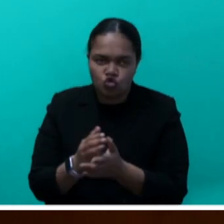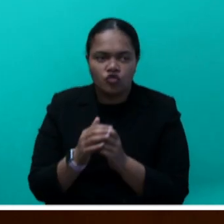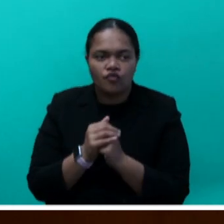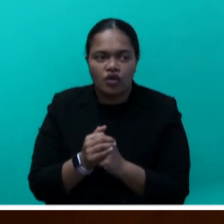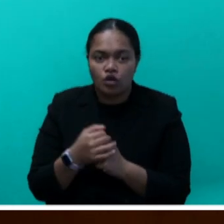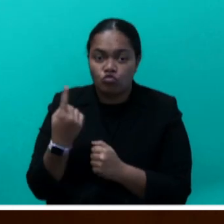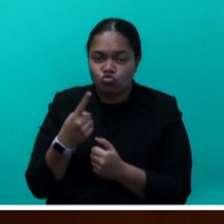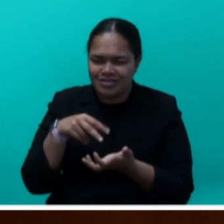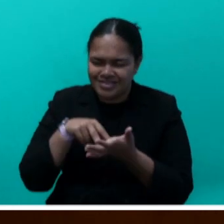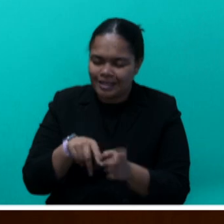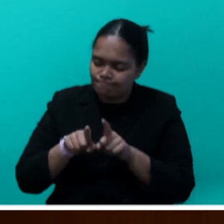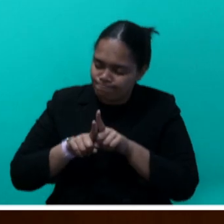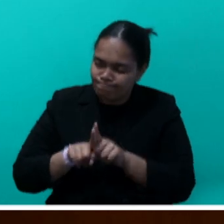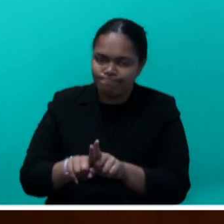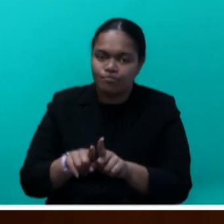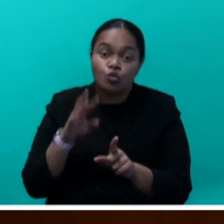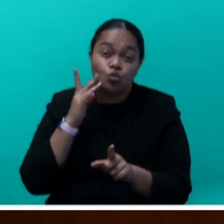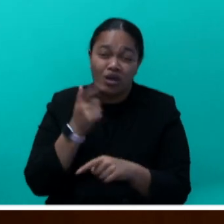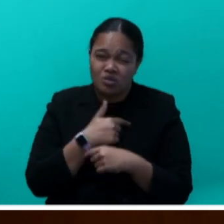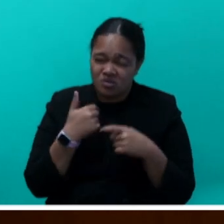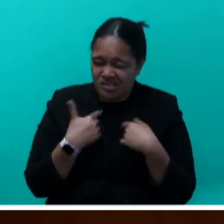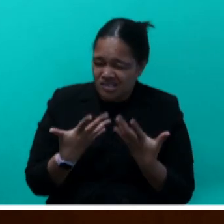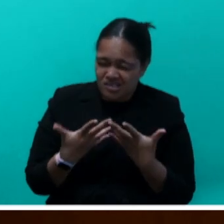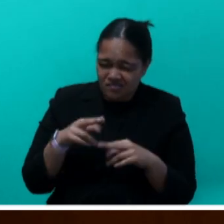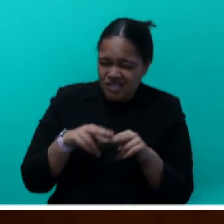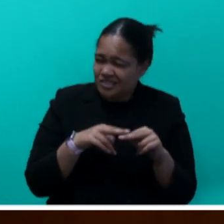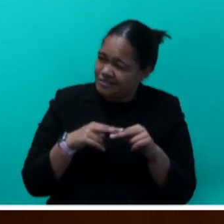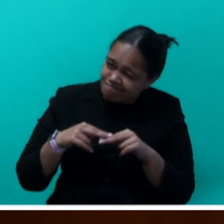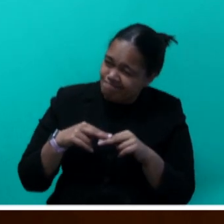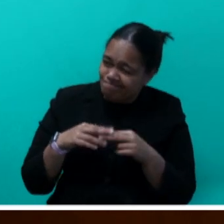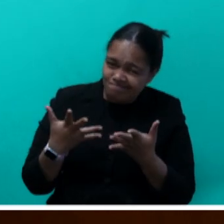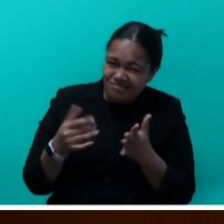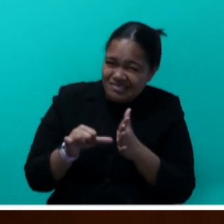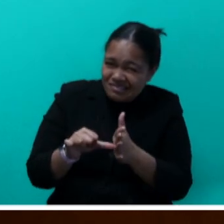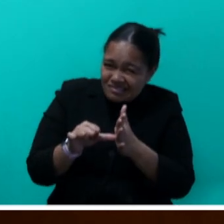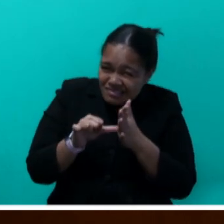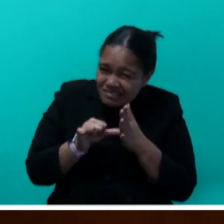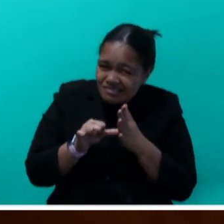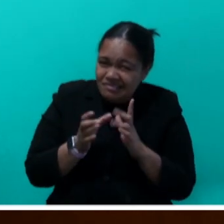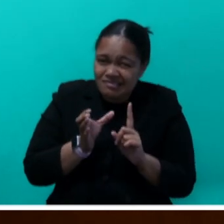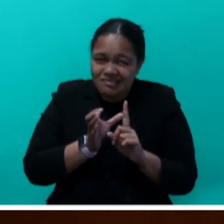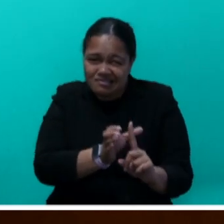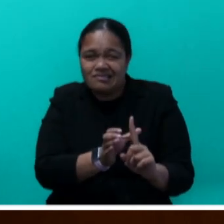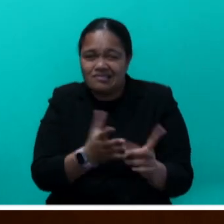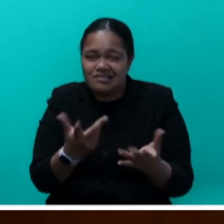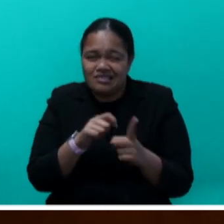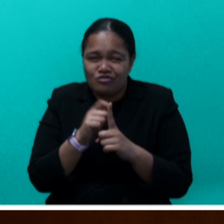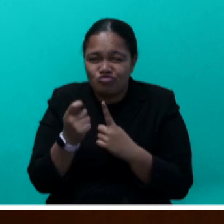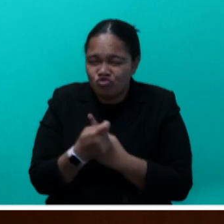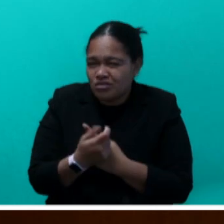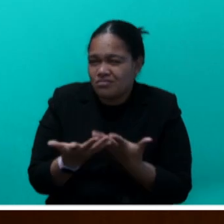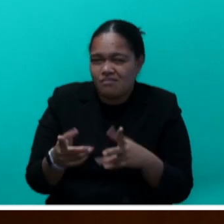who stands firm, particularly when we face difficult periods of isolation from traditional